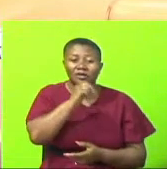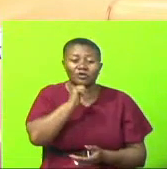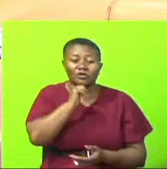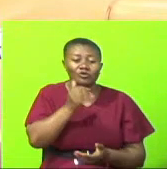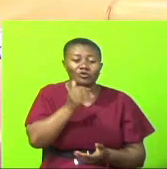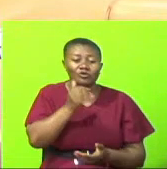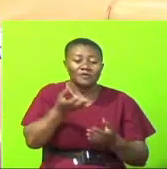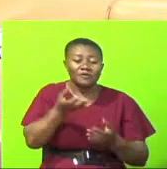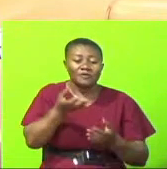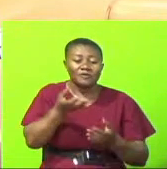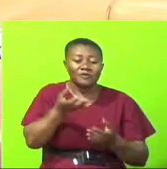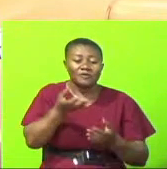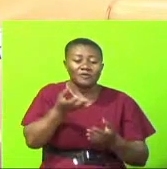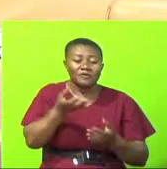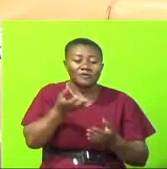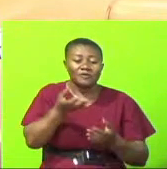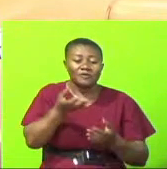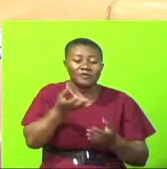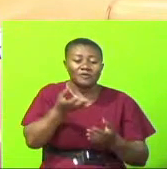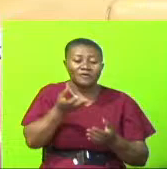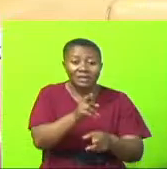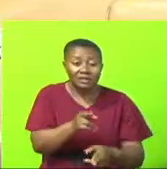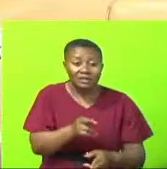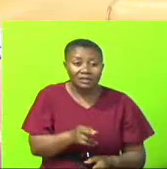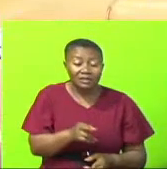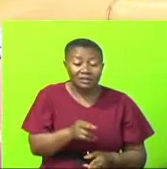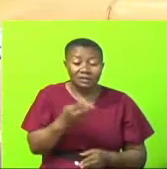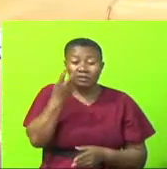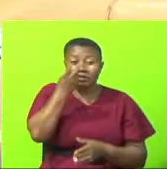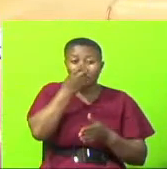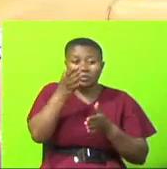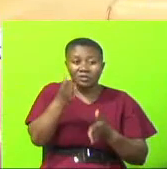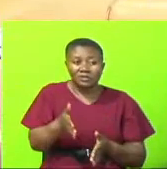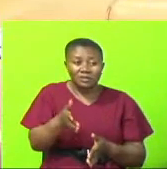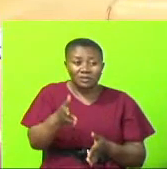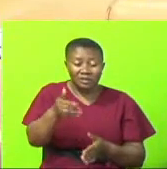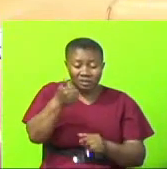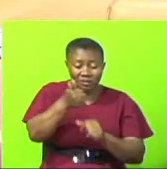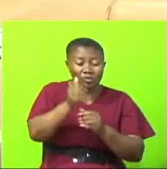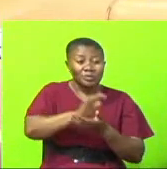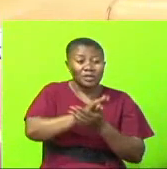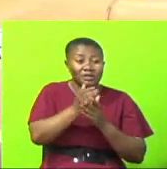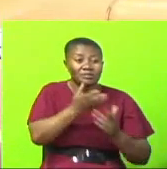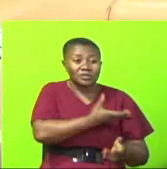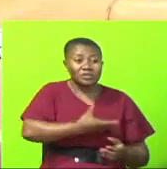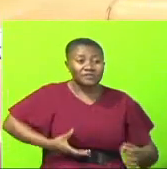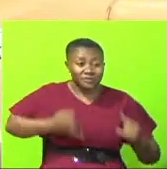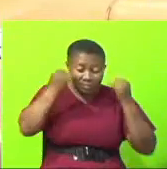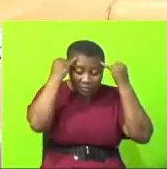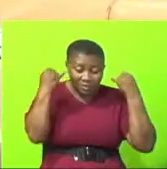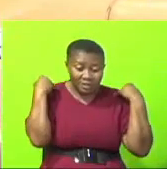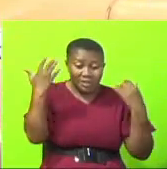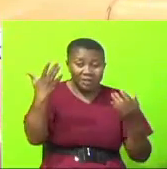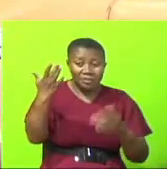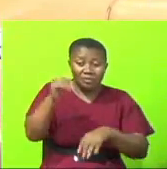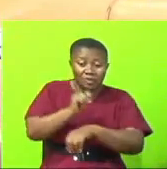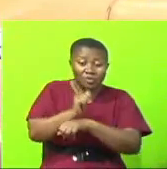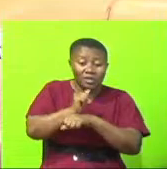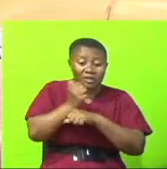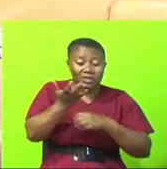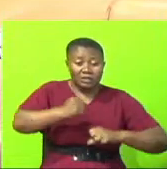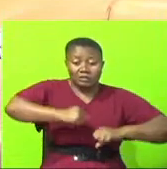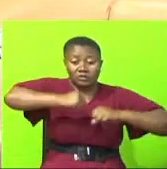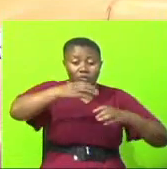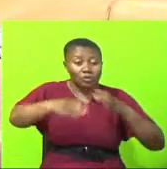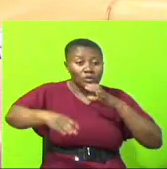in his own capacity. Mr. Speaker could have been the Chief Justice or could have been the Supreme Court. If he was in that forum, I am